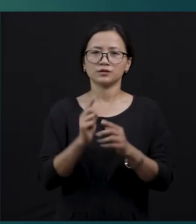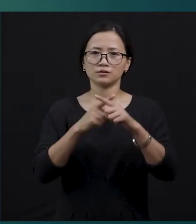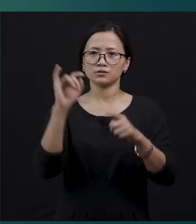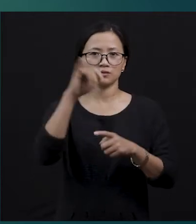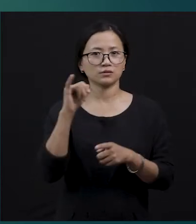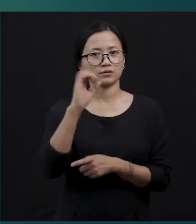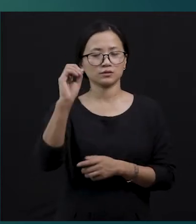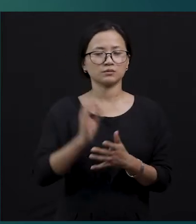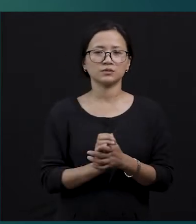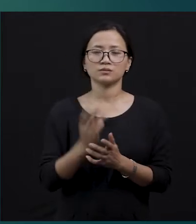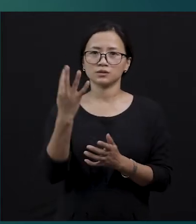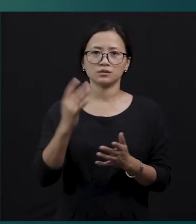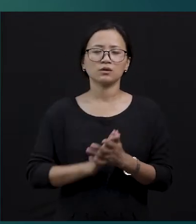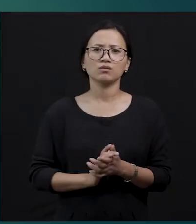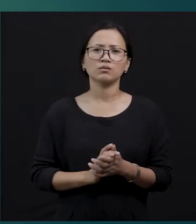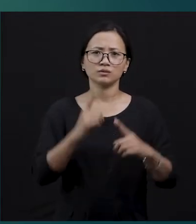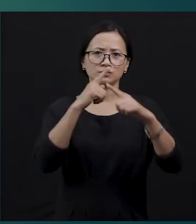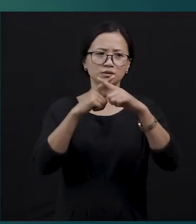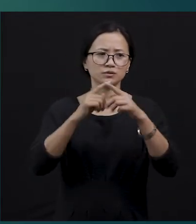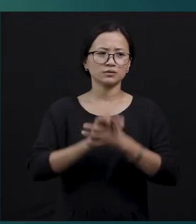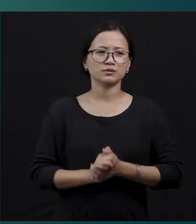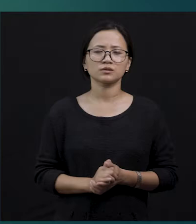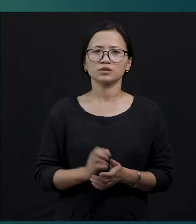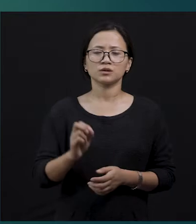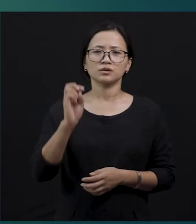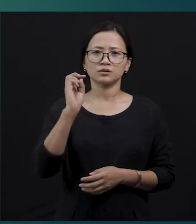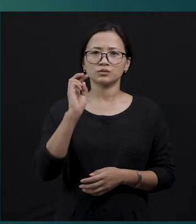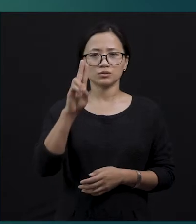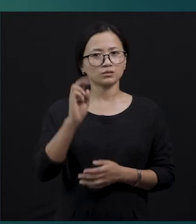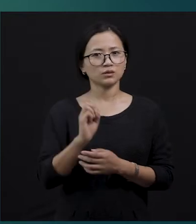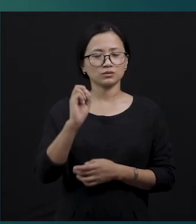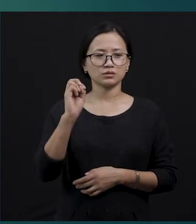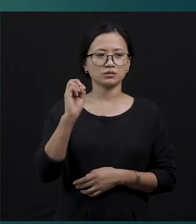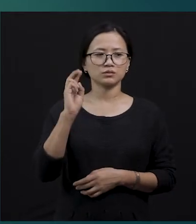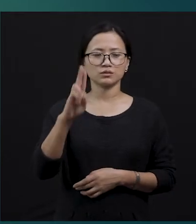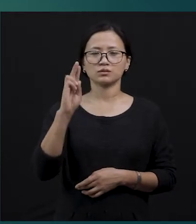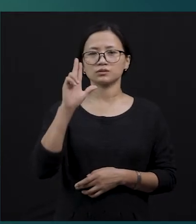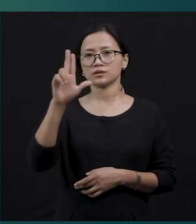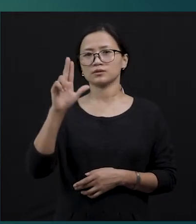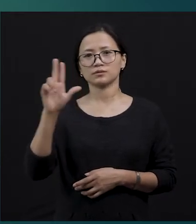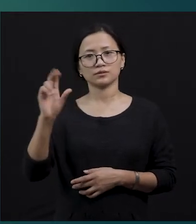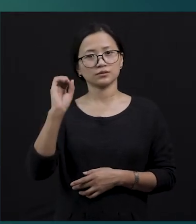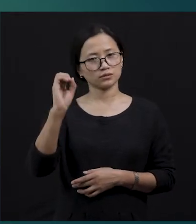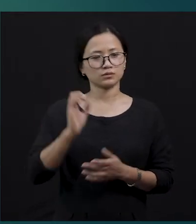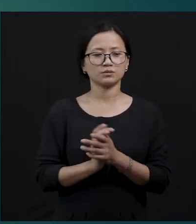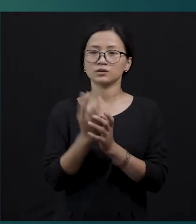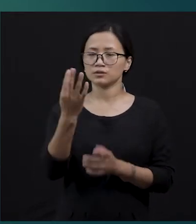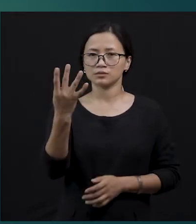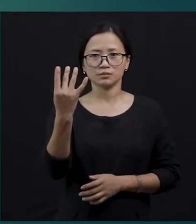60 minutes, right? And when you multiply 48 into 60, children, how much you'll get?